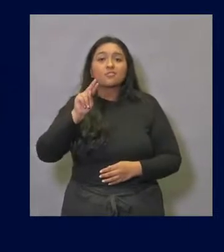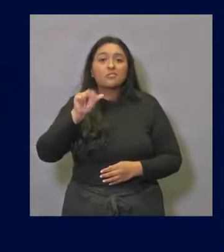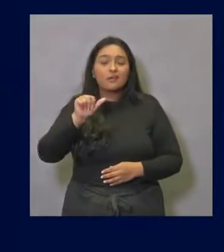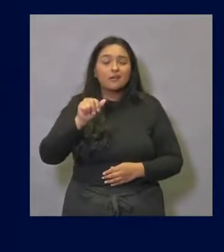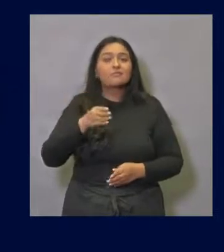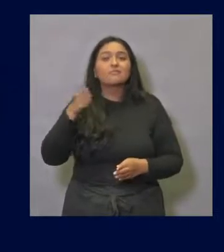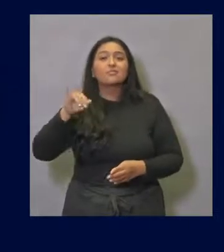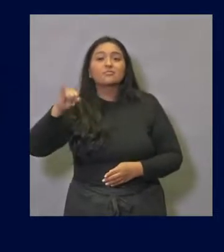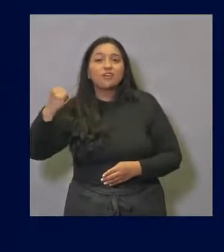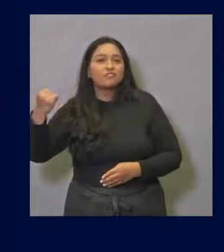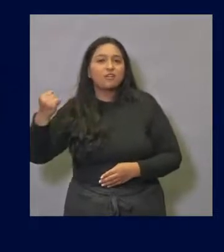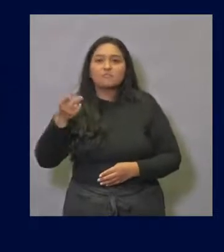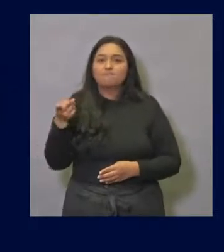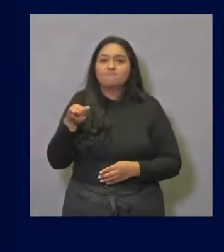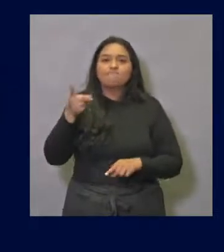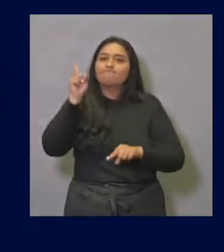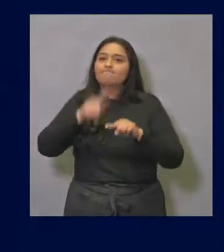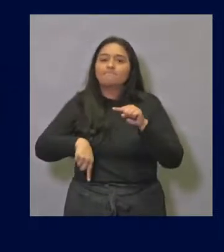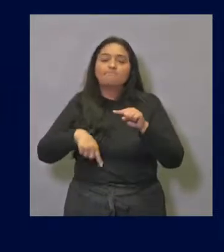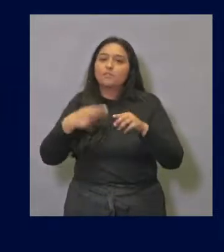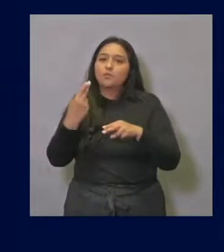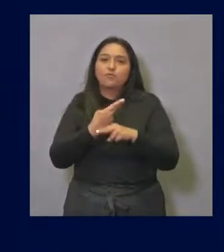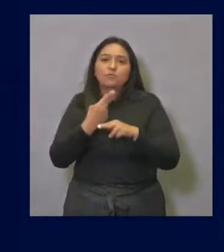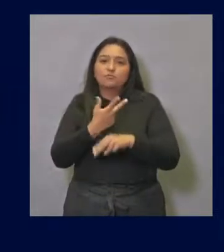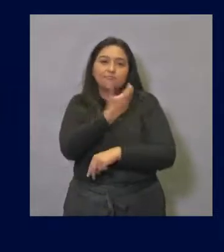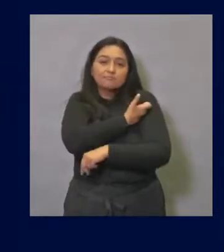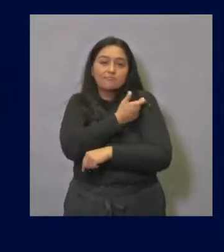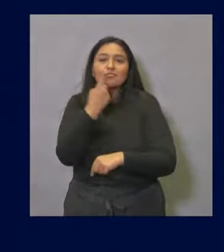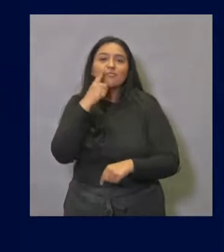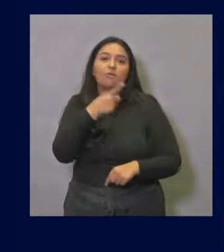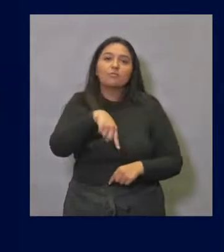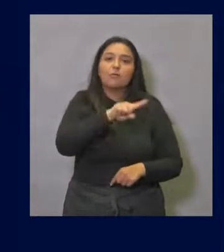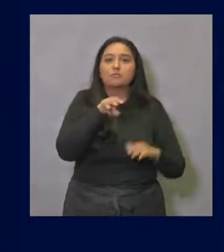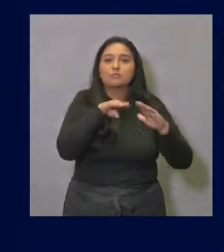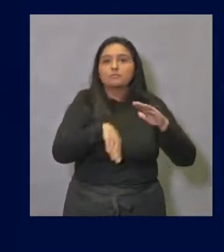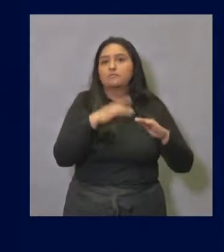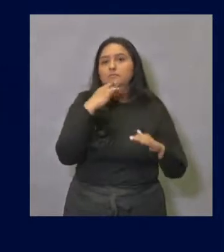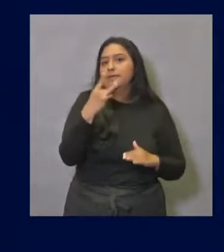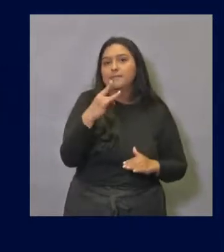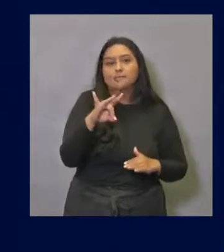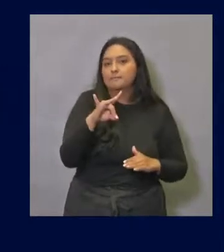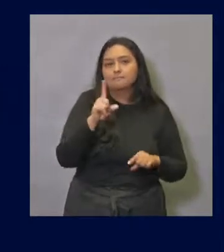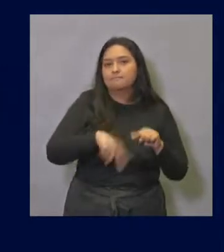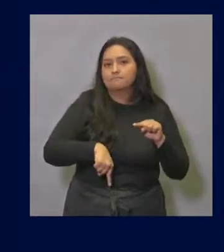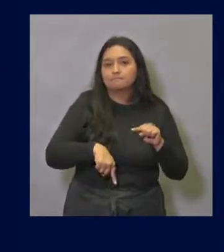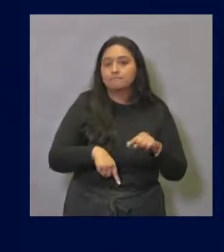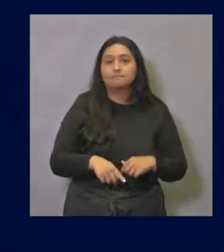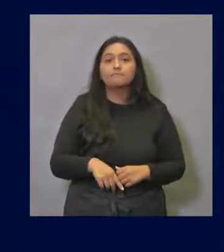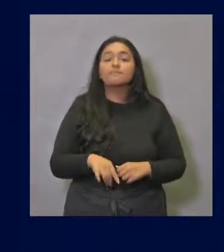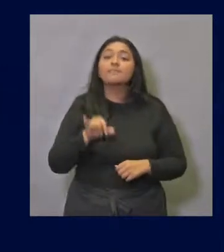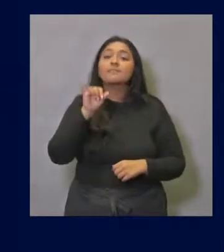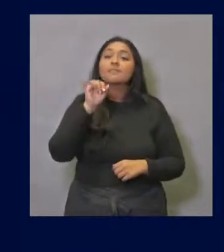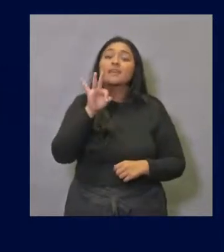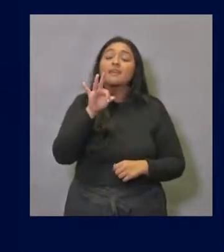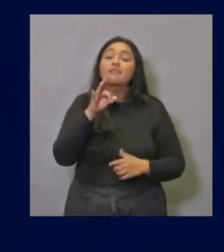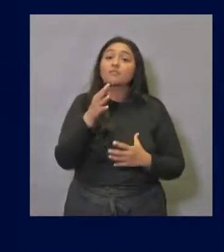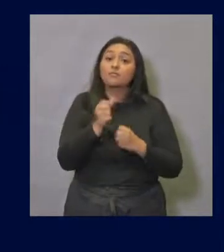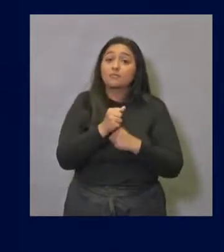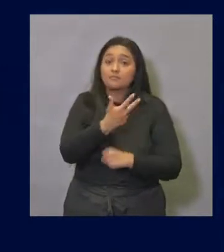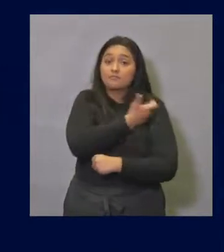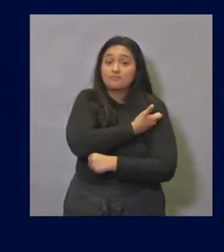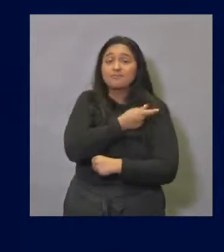vaccine for anyone under 18 years old. Providers vaccinating residents in hard-hit communities have